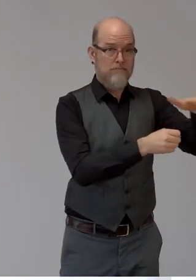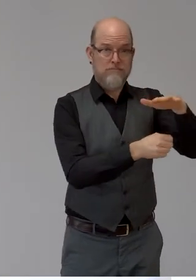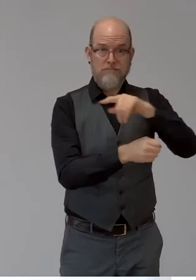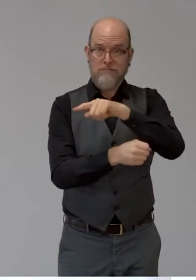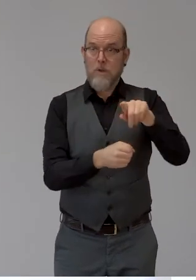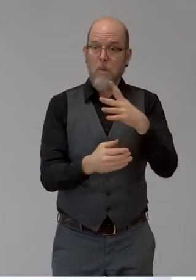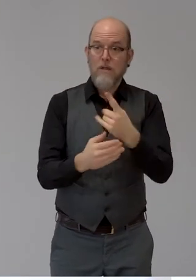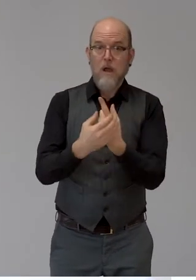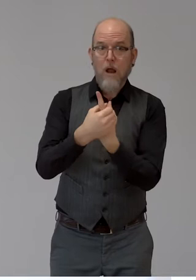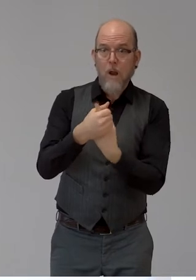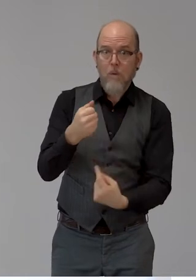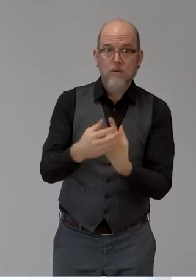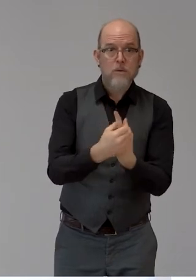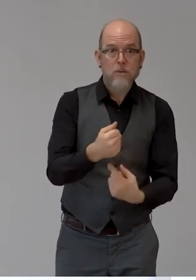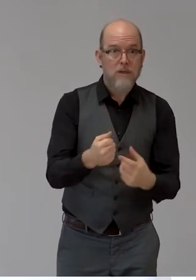their talents, and